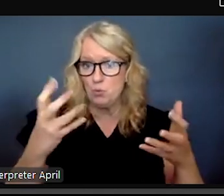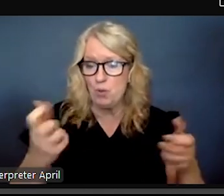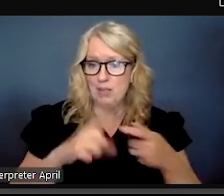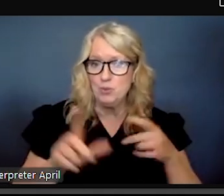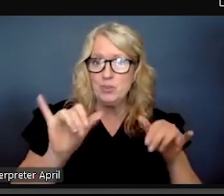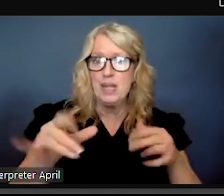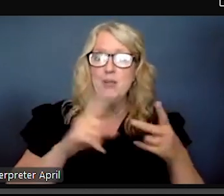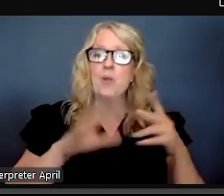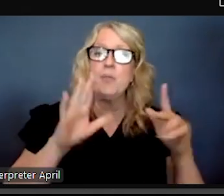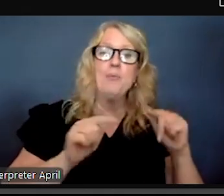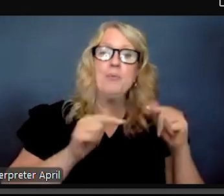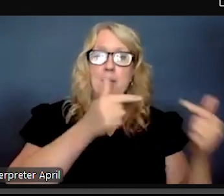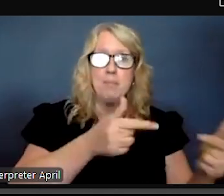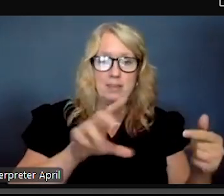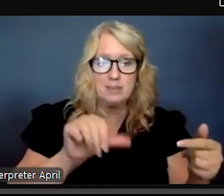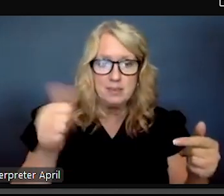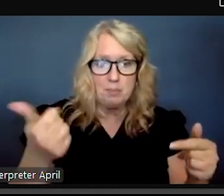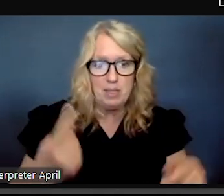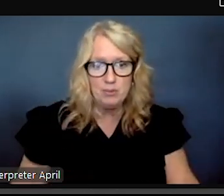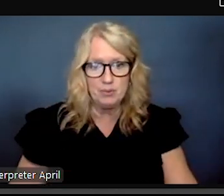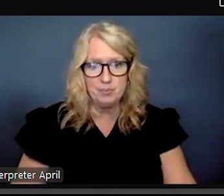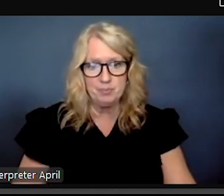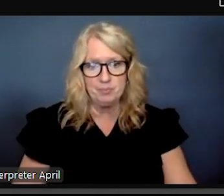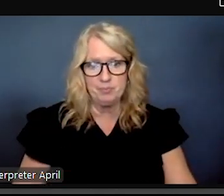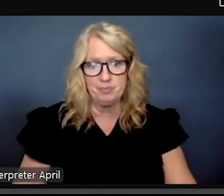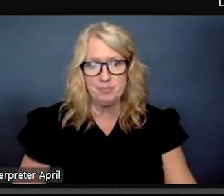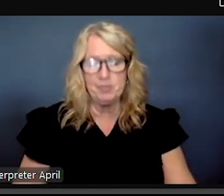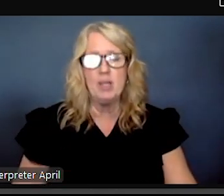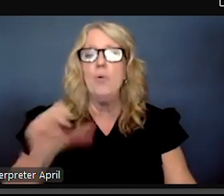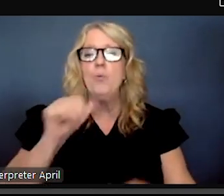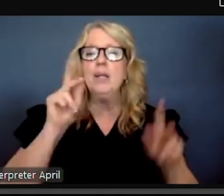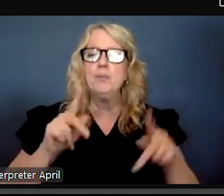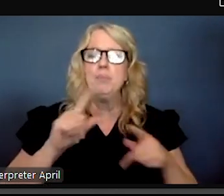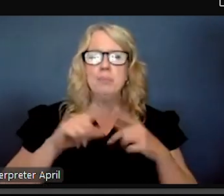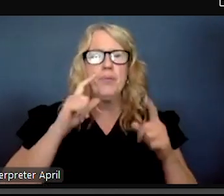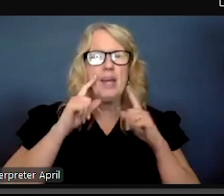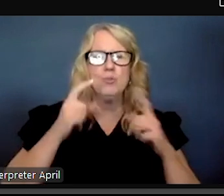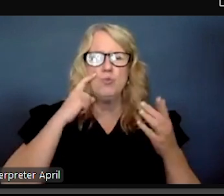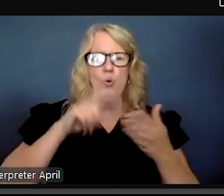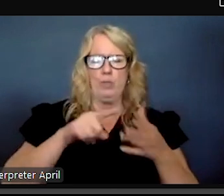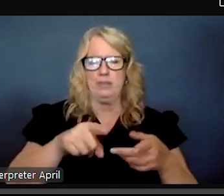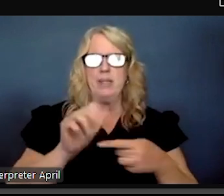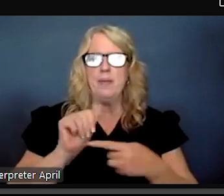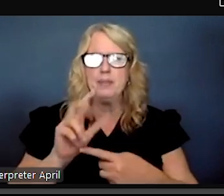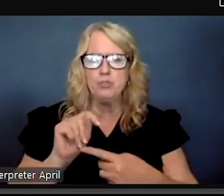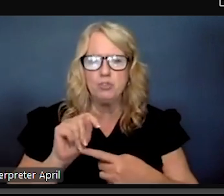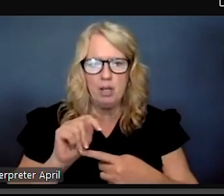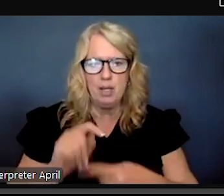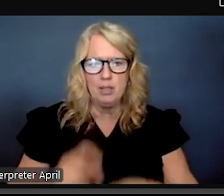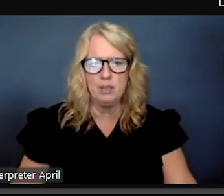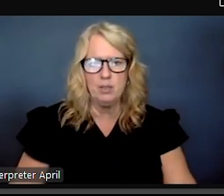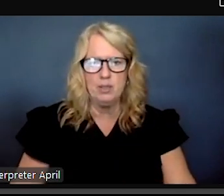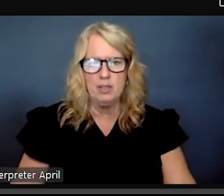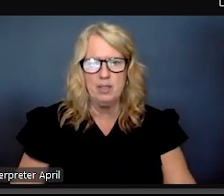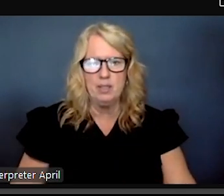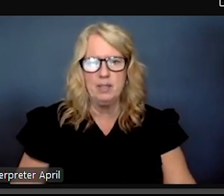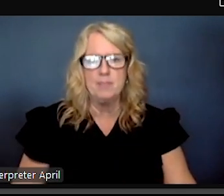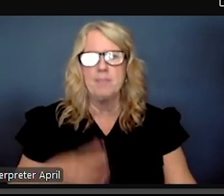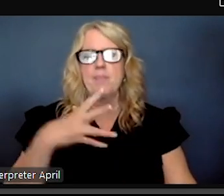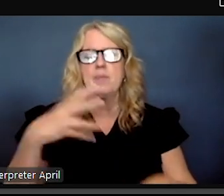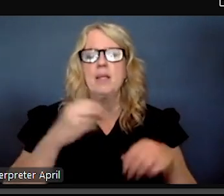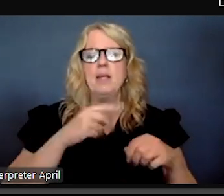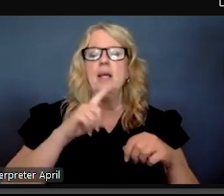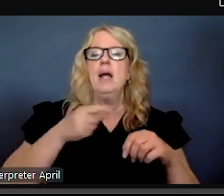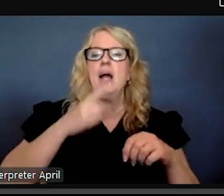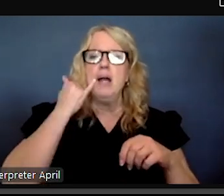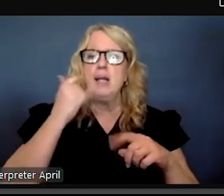around, if not, we can pass it to someone else. But one of the other things that people noticed in the chat was the fact that uh, the peer